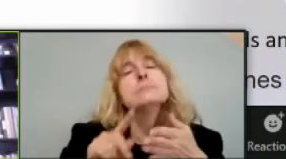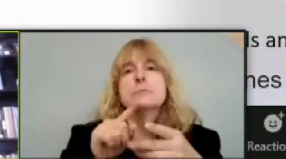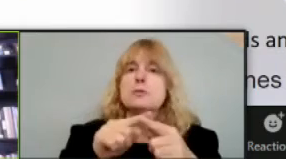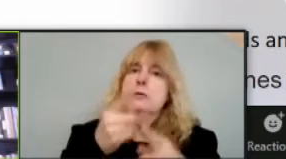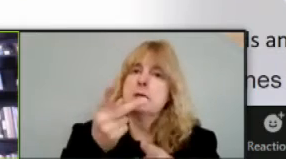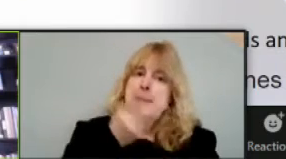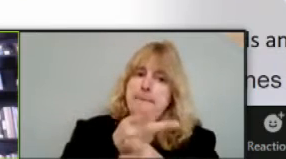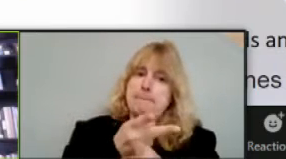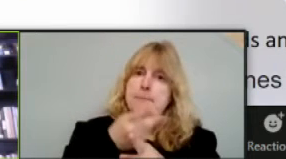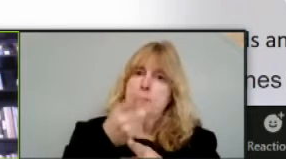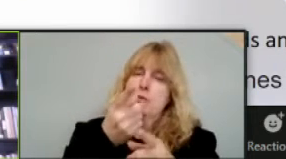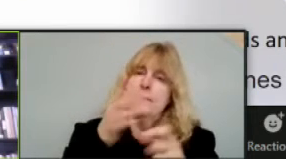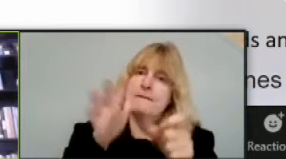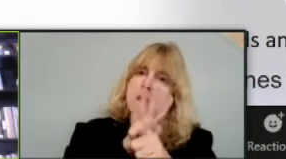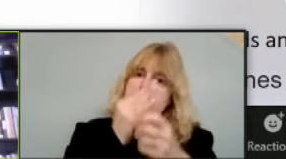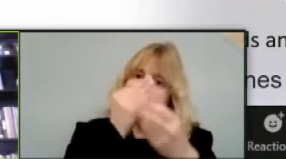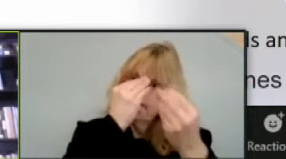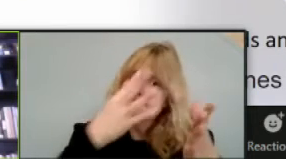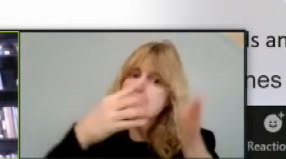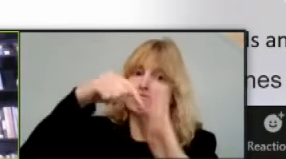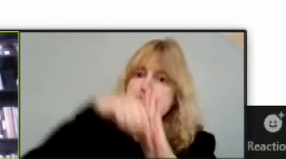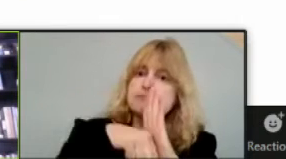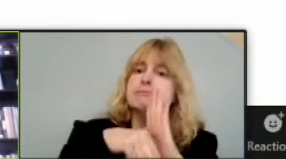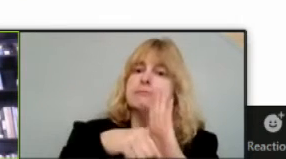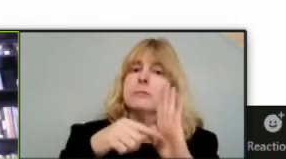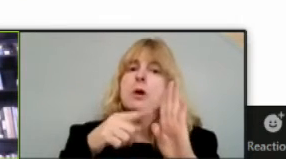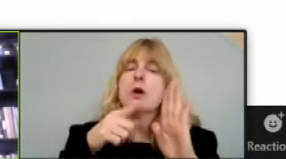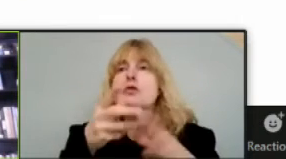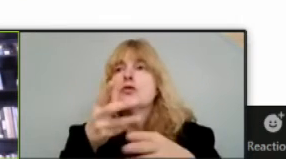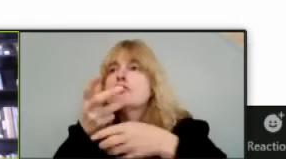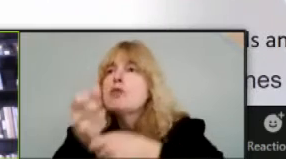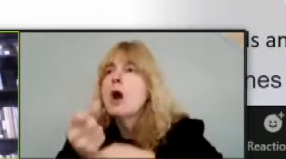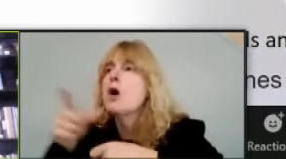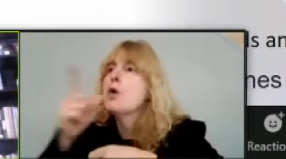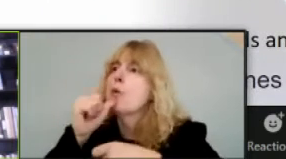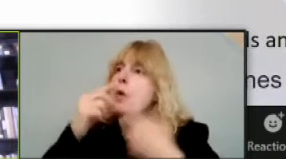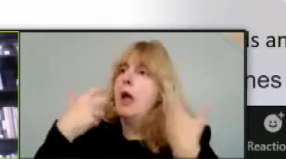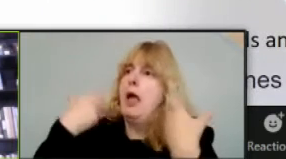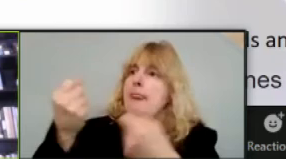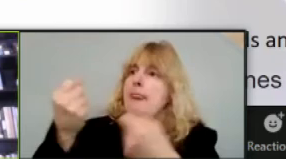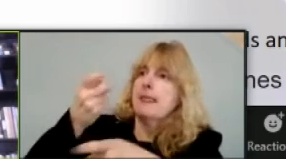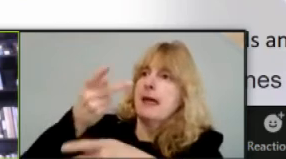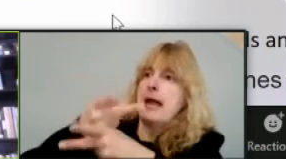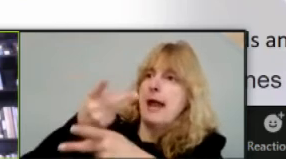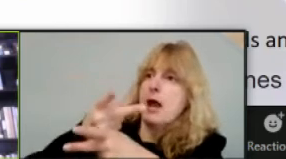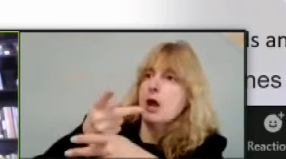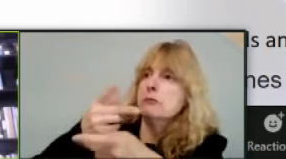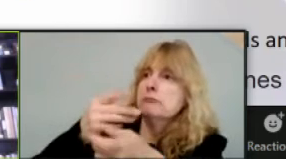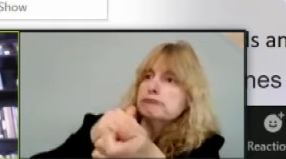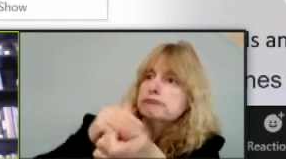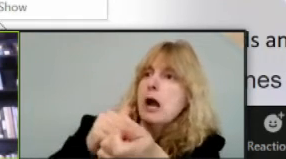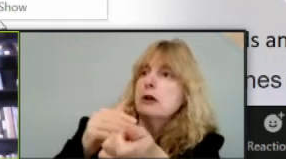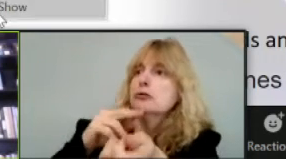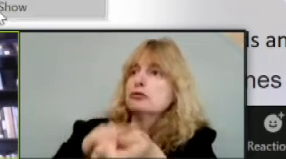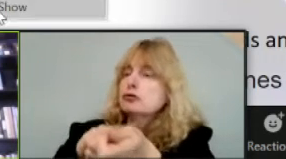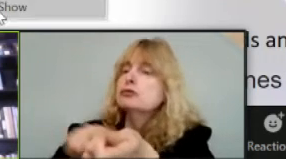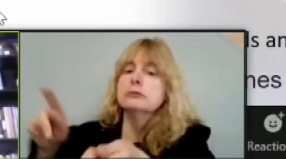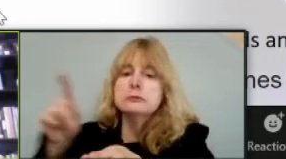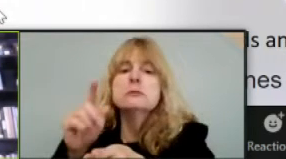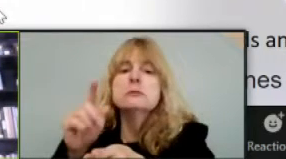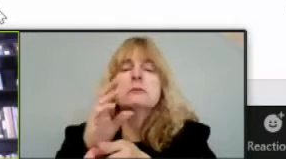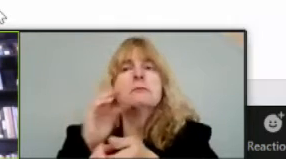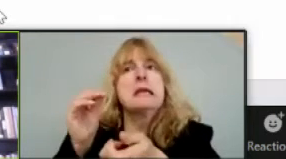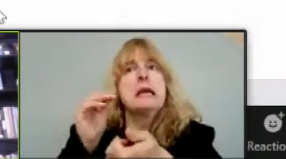and others, your healthcare providers, but get a clear understanding so that you can make a good decision or make an